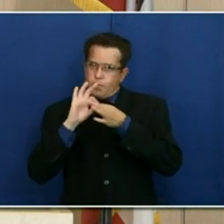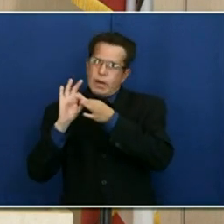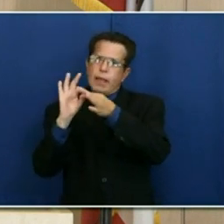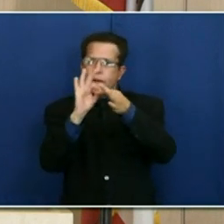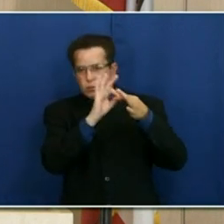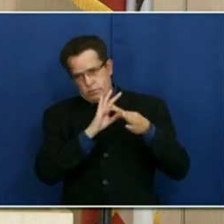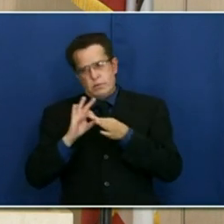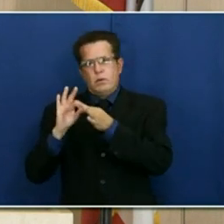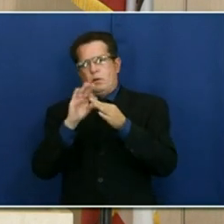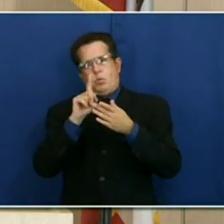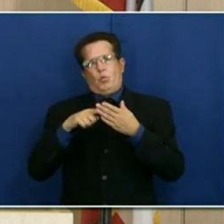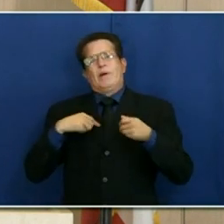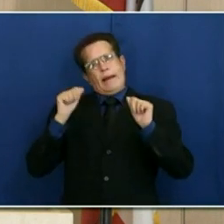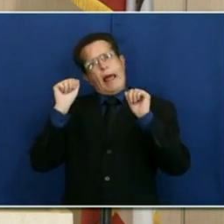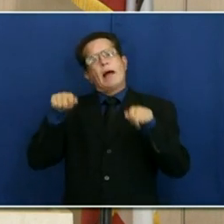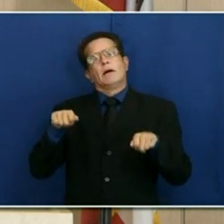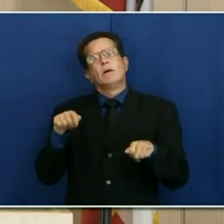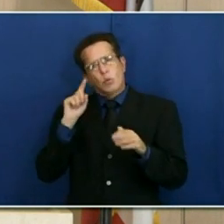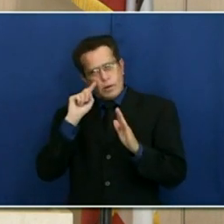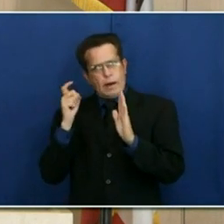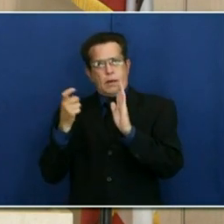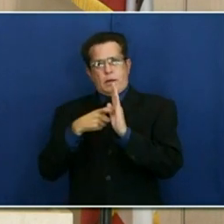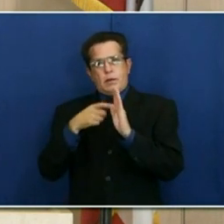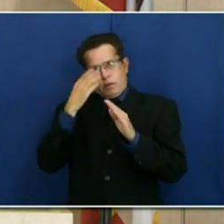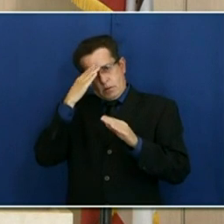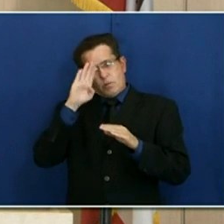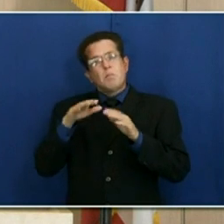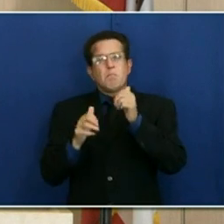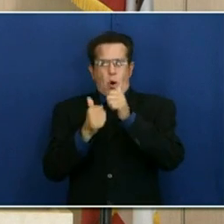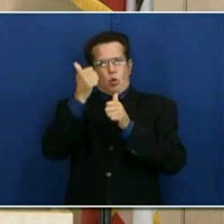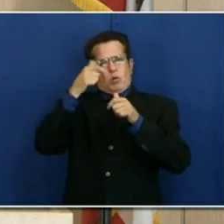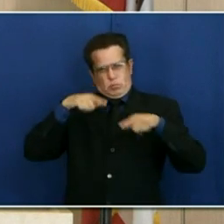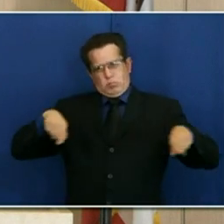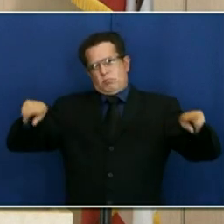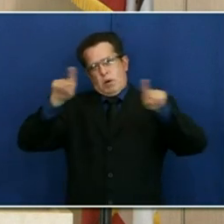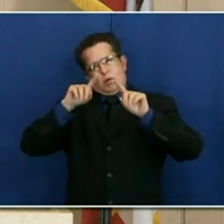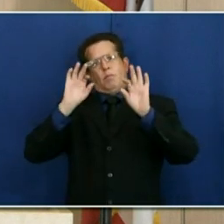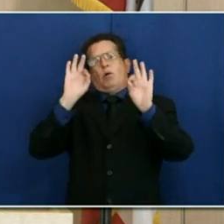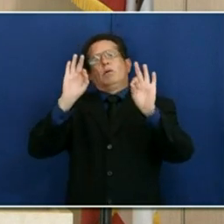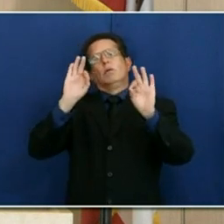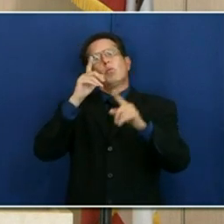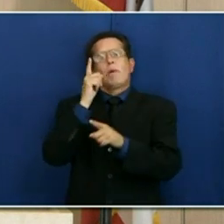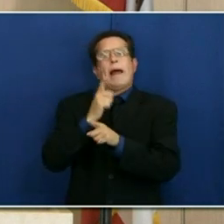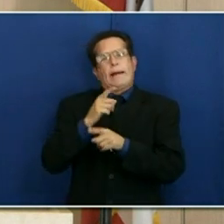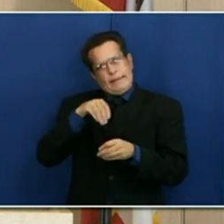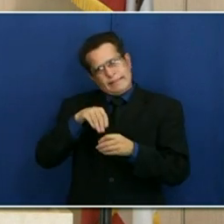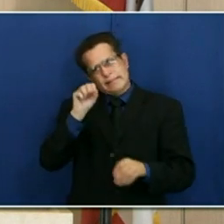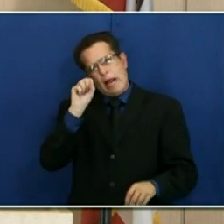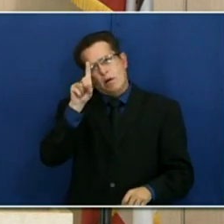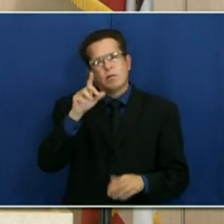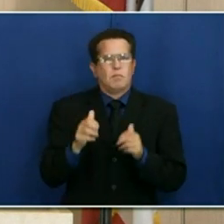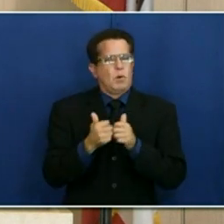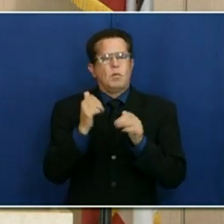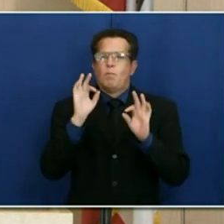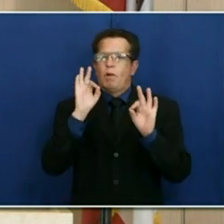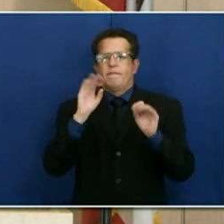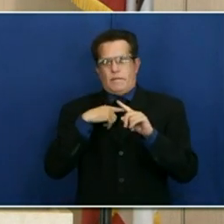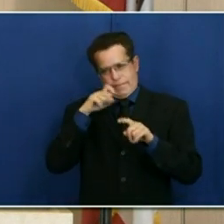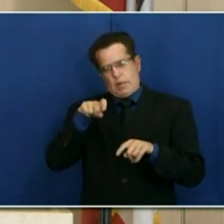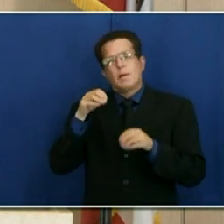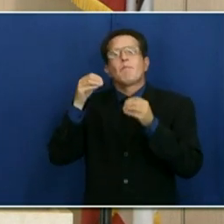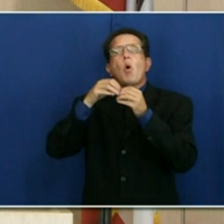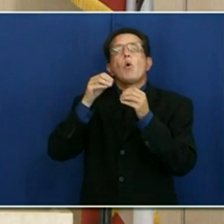do everything that we can, recognizing the overwhelming majority of San Diegans are doing everything right. But we just have to go that extra